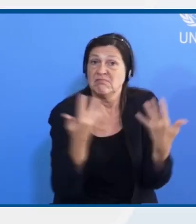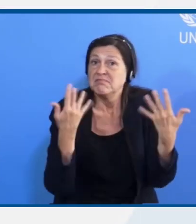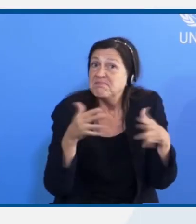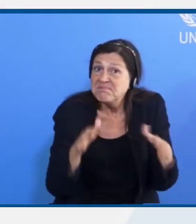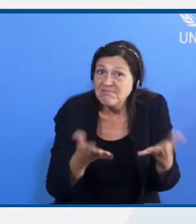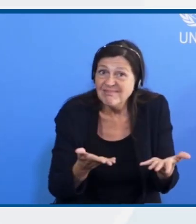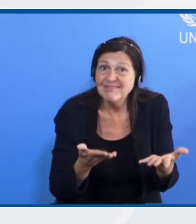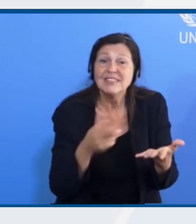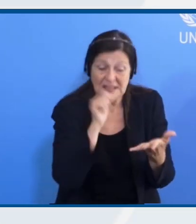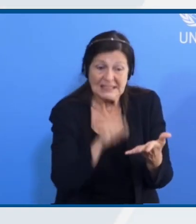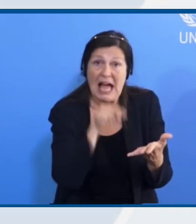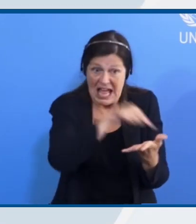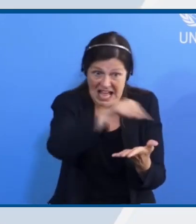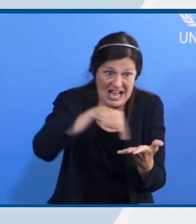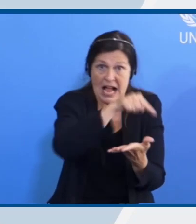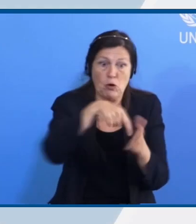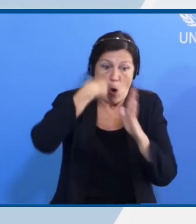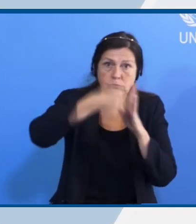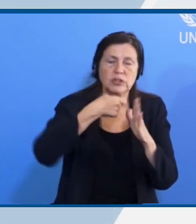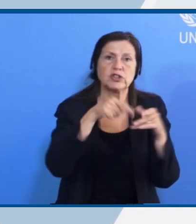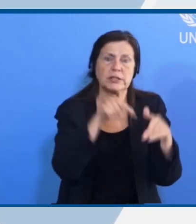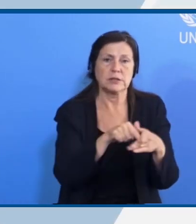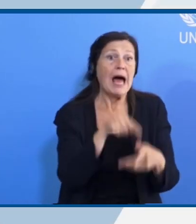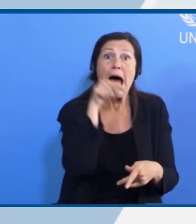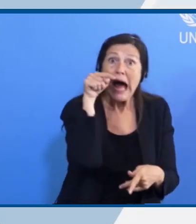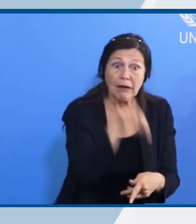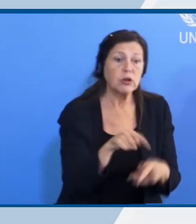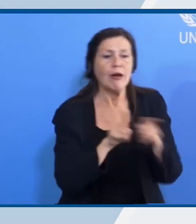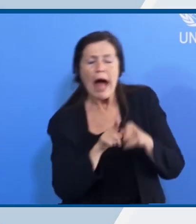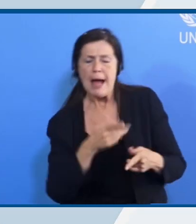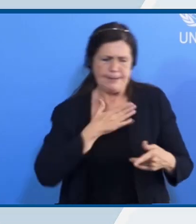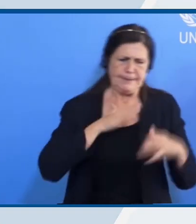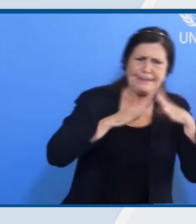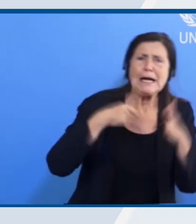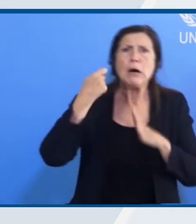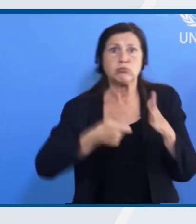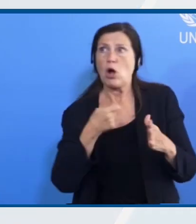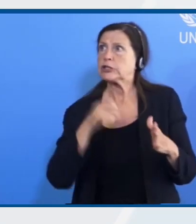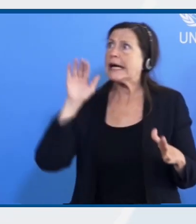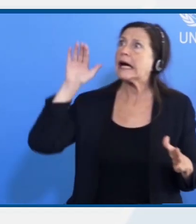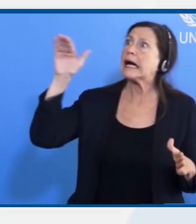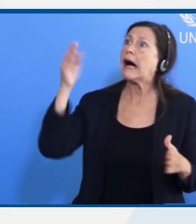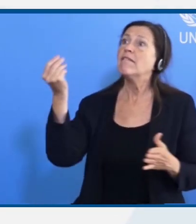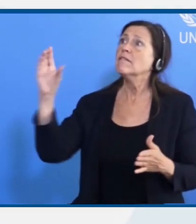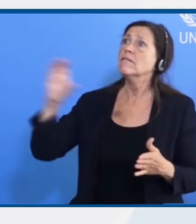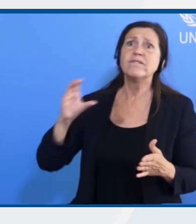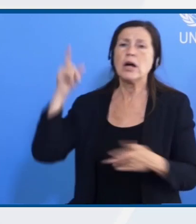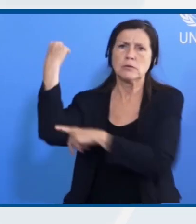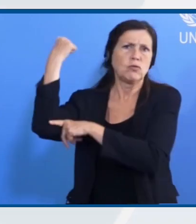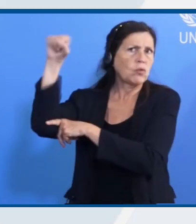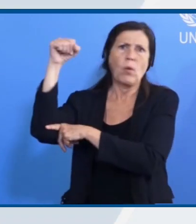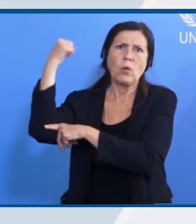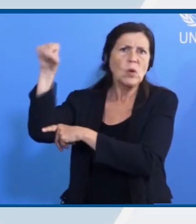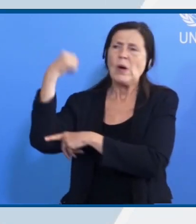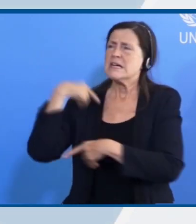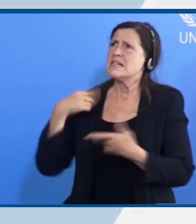of projects absolutely have difficulty accessing the big scale funds. Even at the national level, for